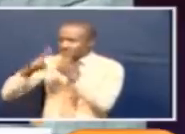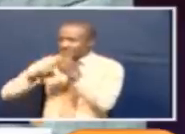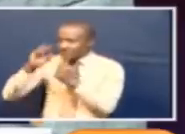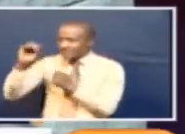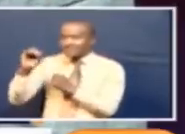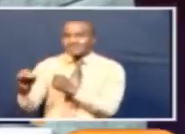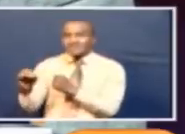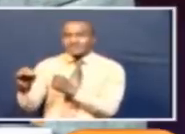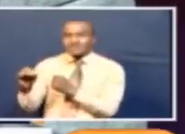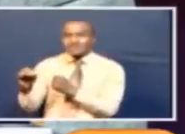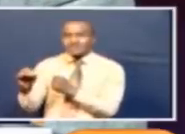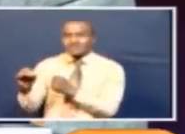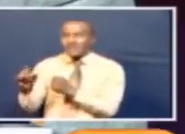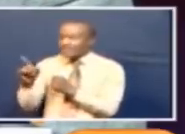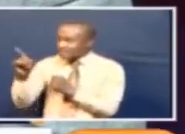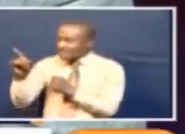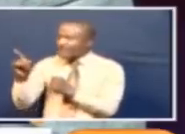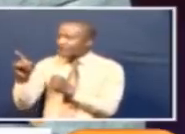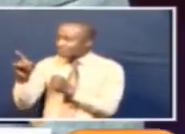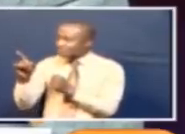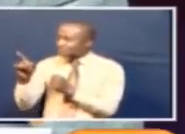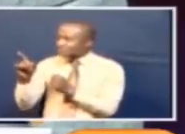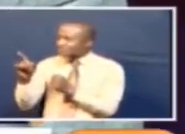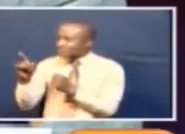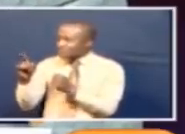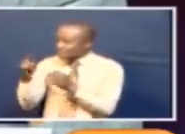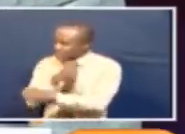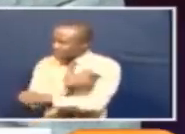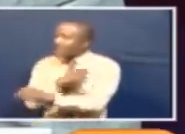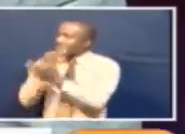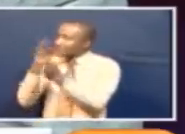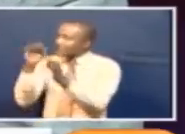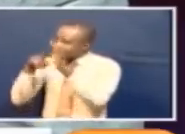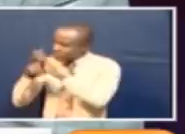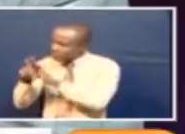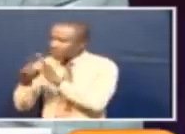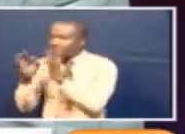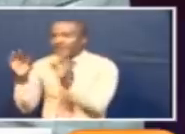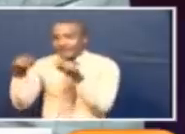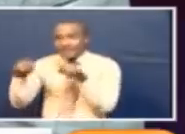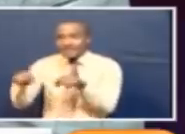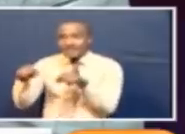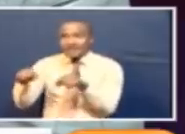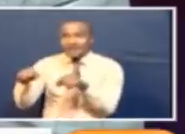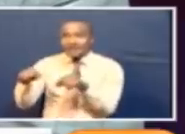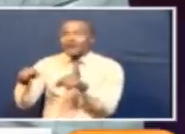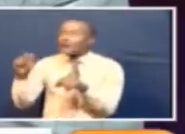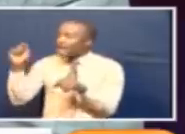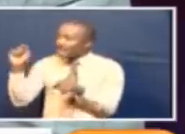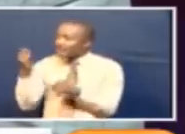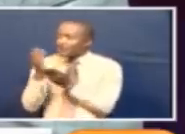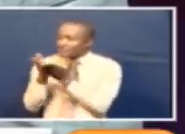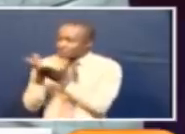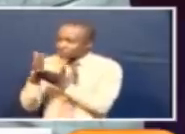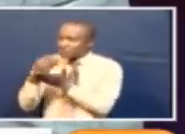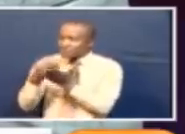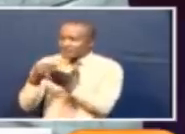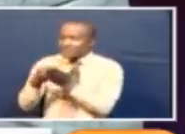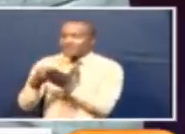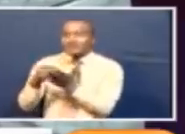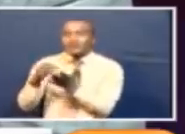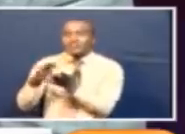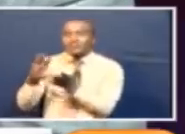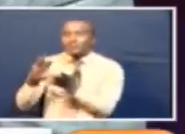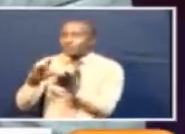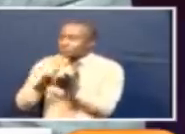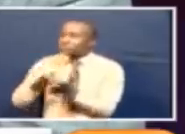The fact that their healthcare is completely free, people walk in and out. Here we have to do arambes and then our people still go out of the